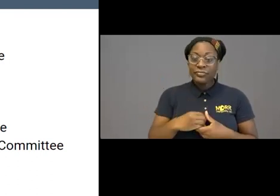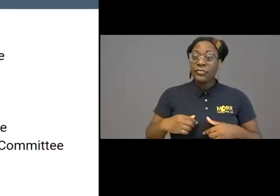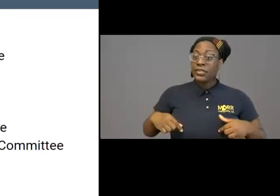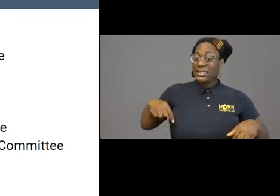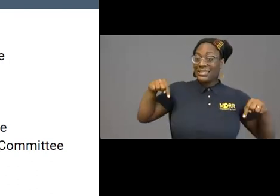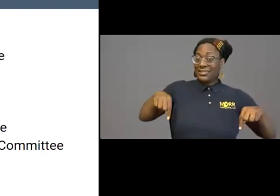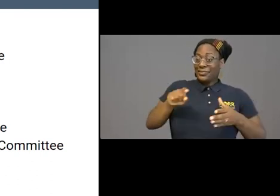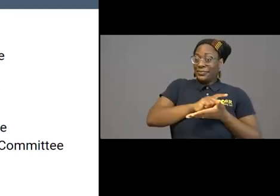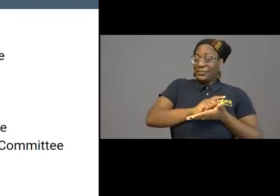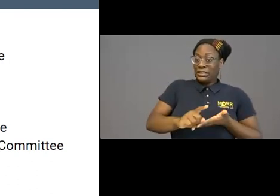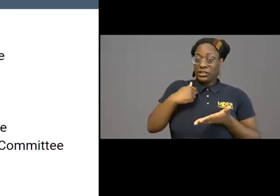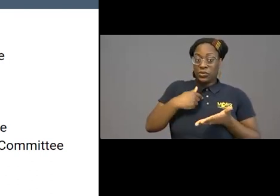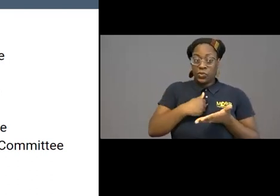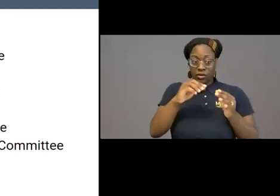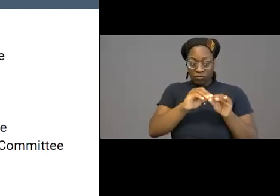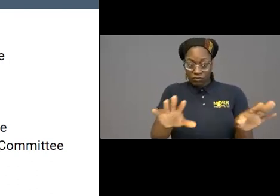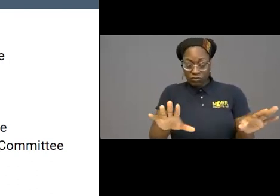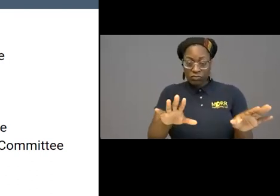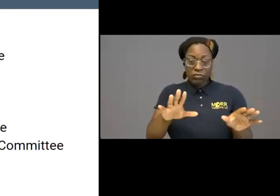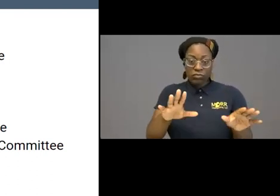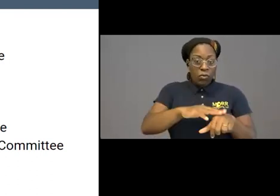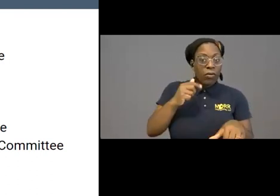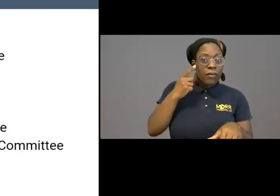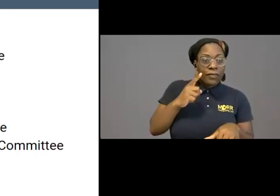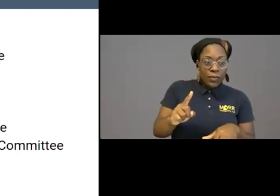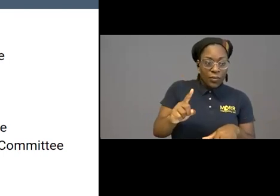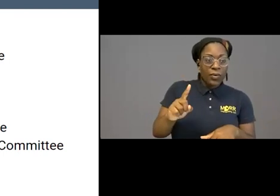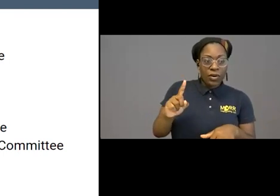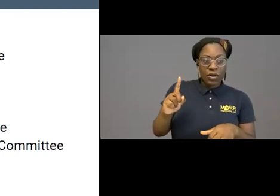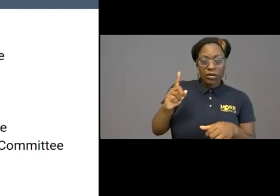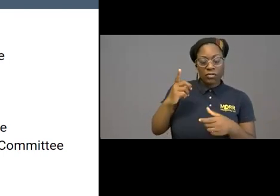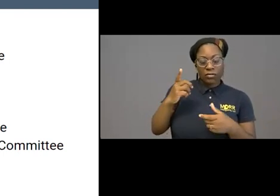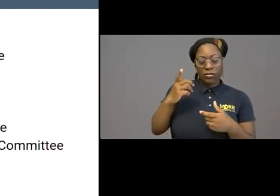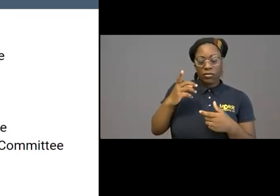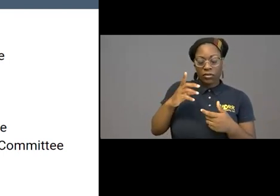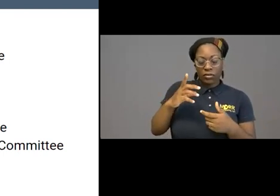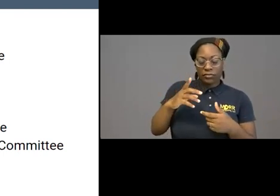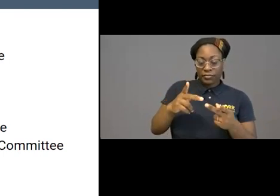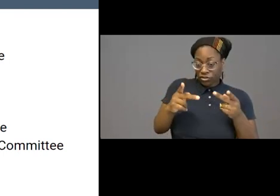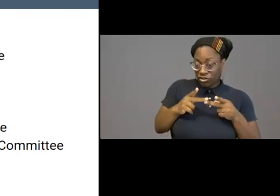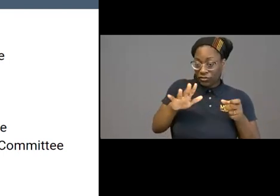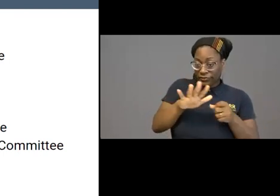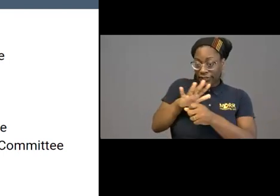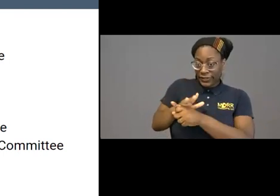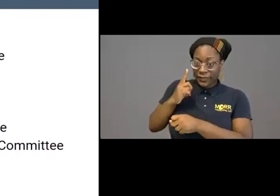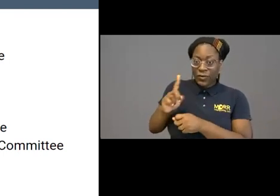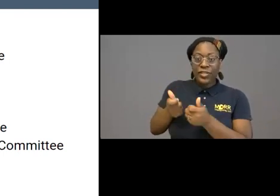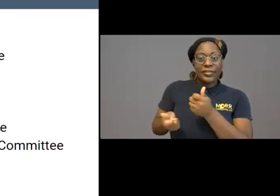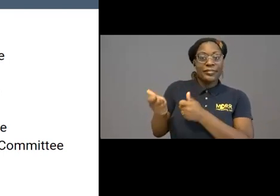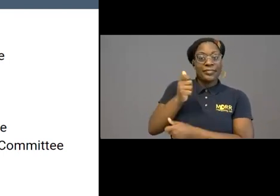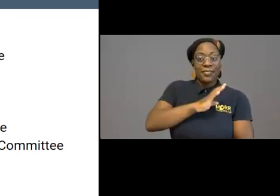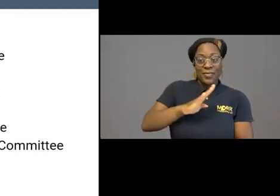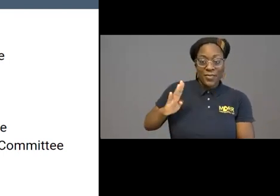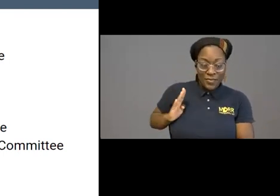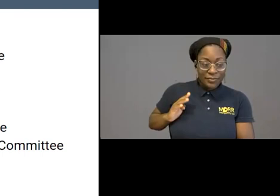board. We have six openings for a diversity and social justice co-chair, an accessibility co-chair,